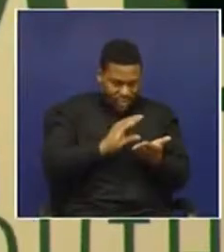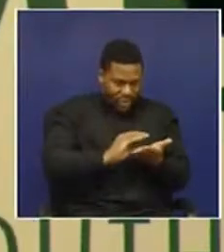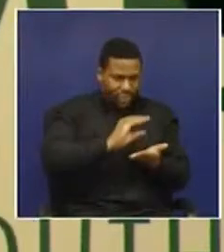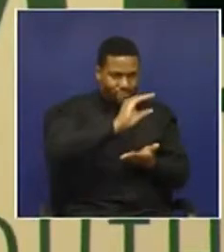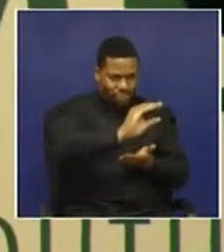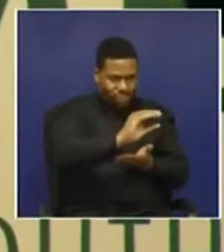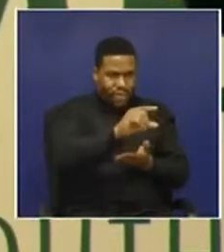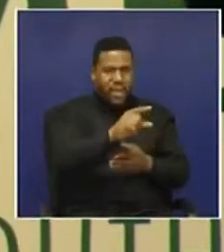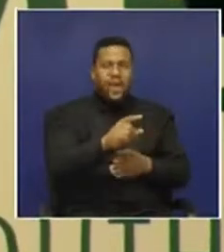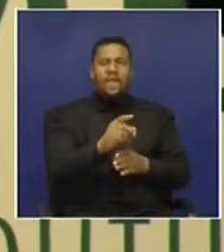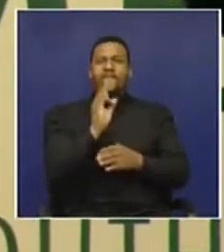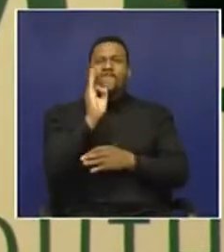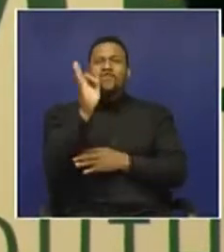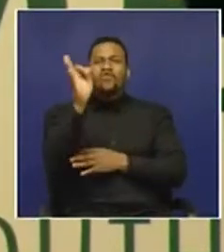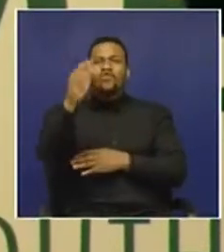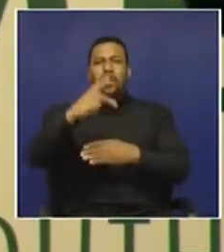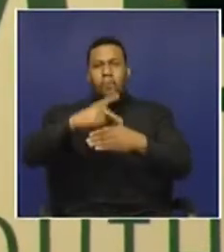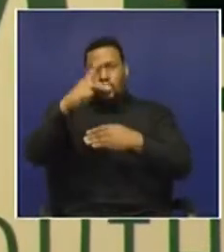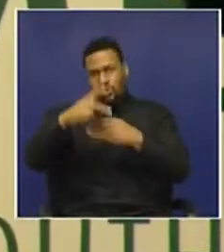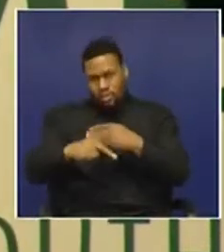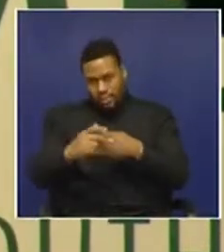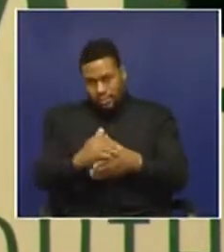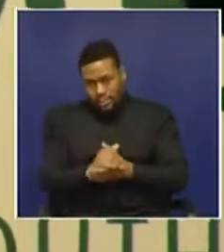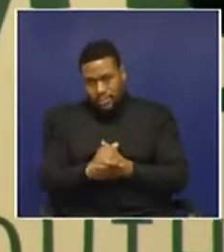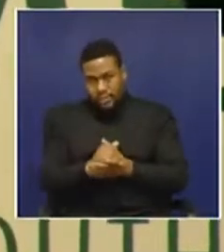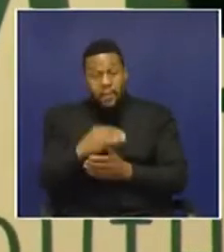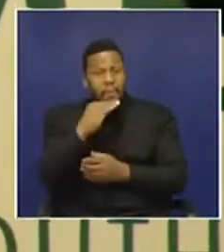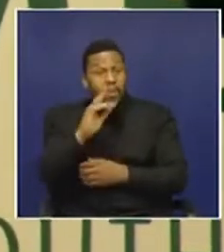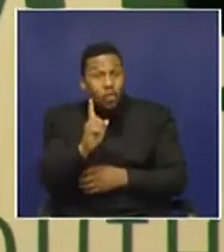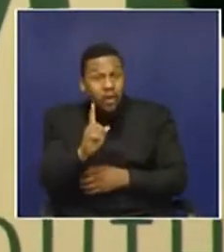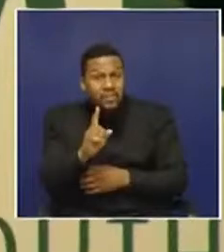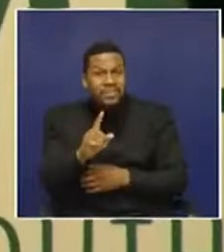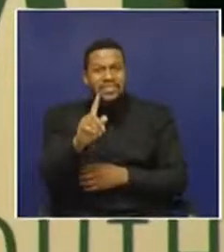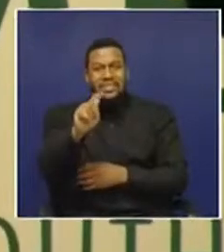In other words, tax will be the last resort.